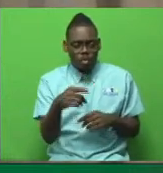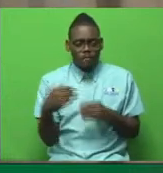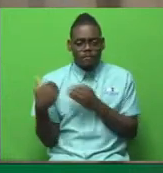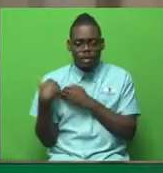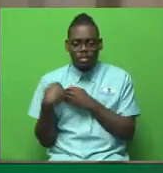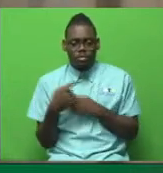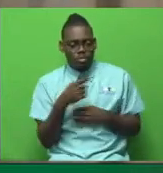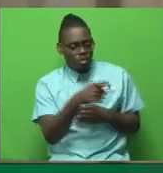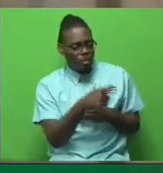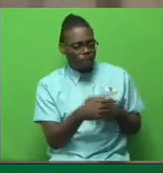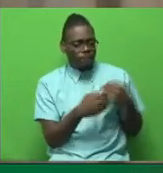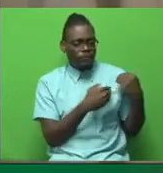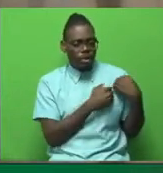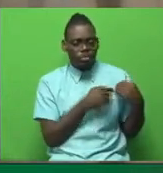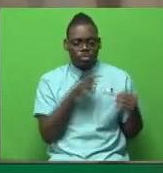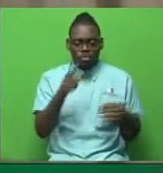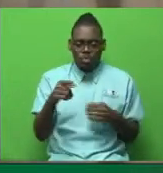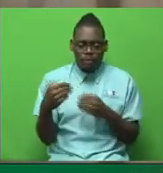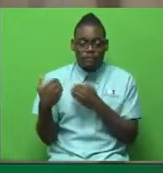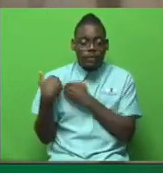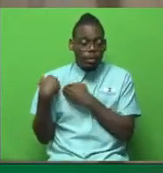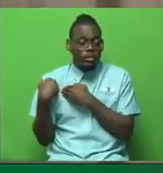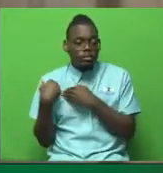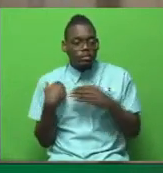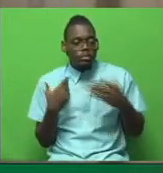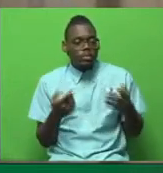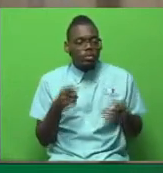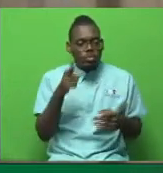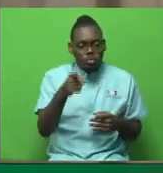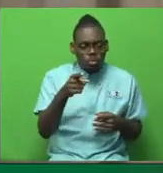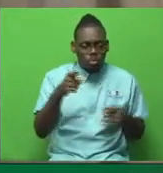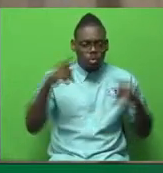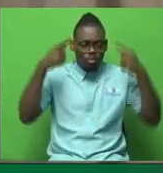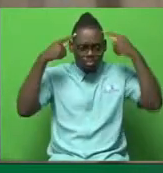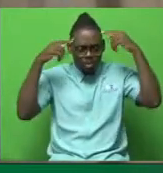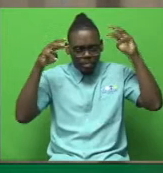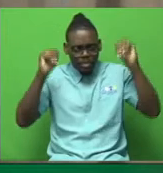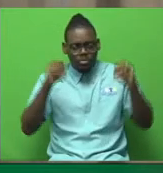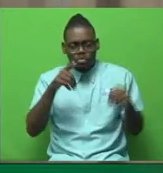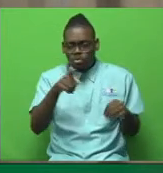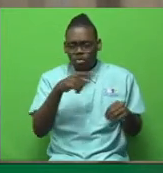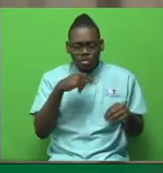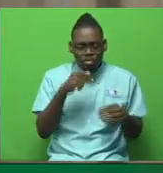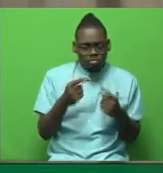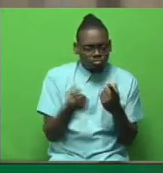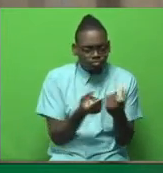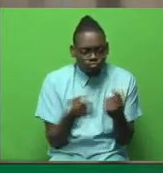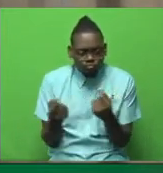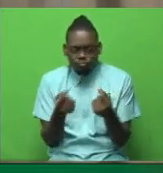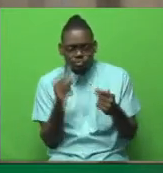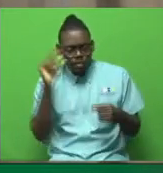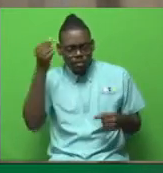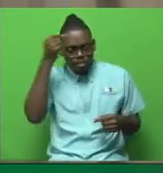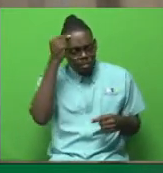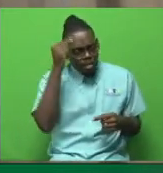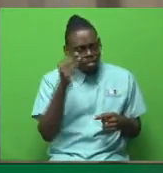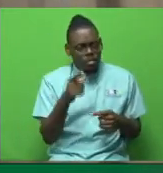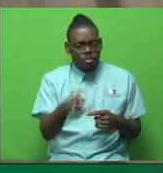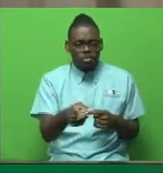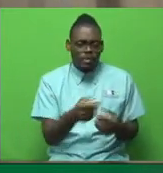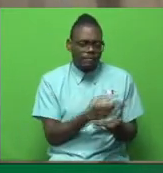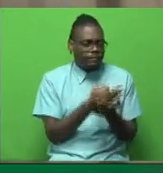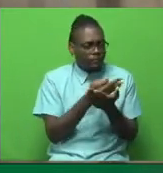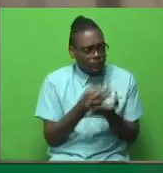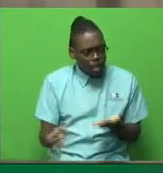but you are not holding up your end of the bargain Vermont a feeling on